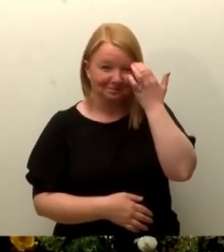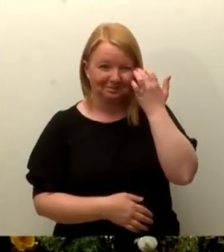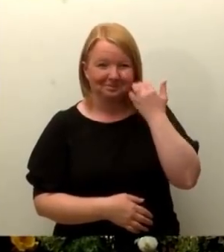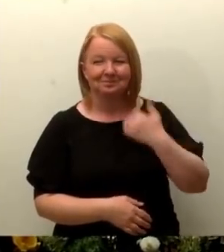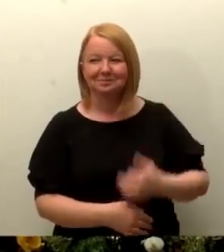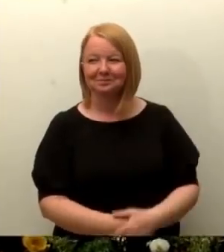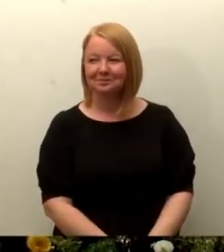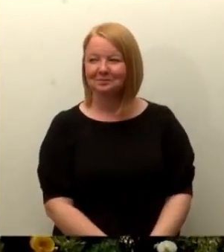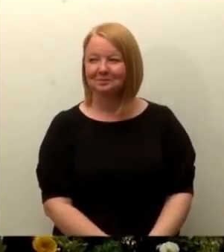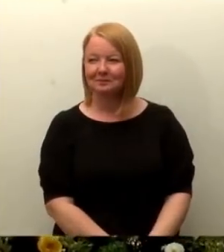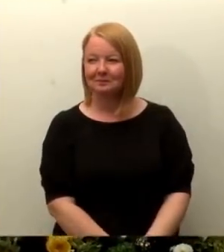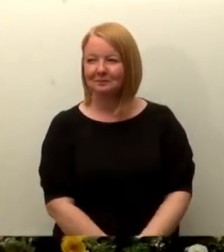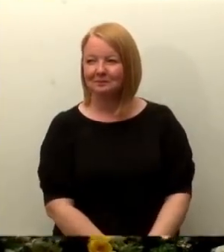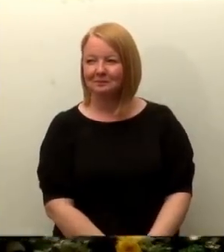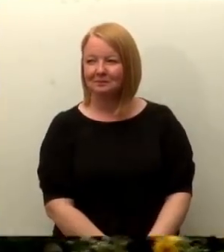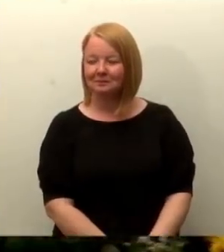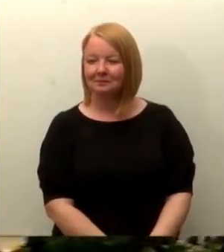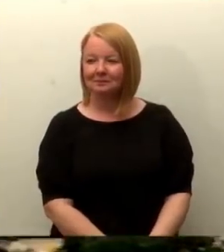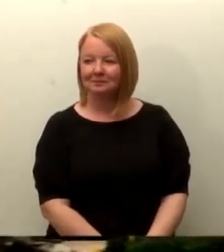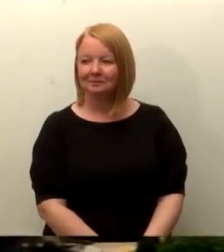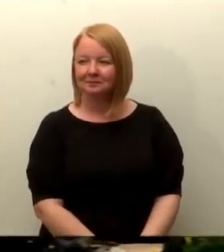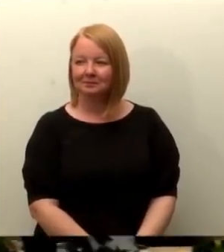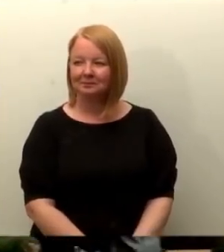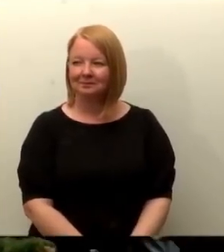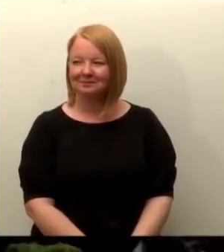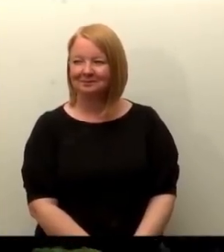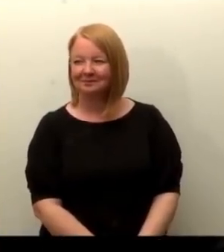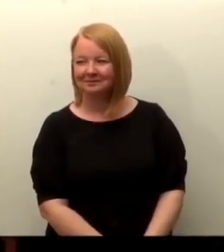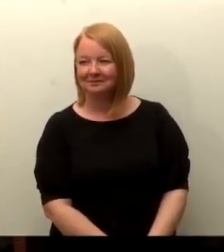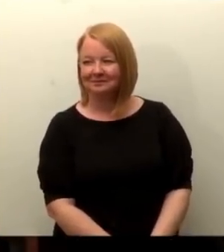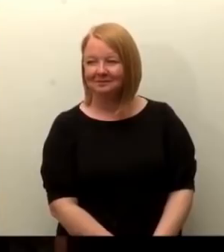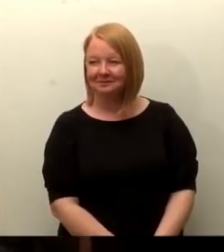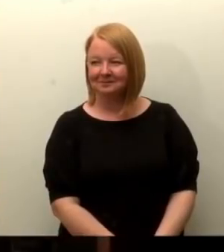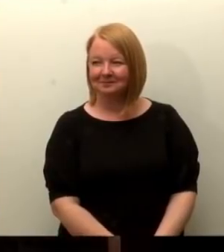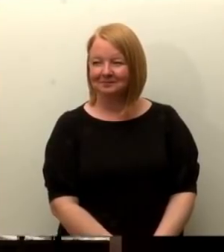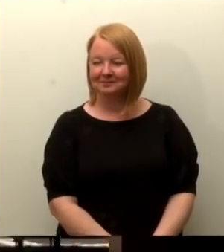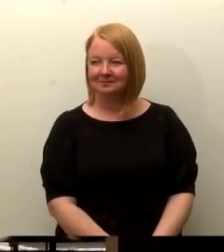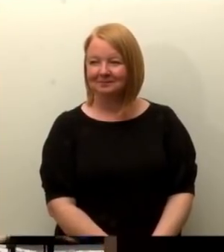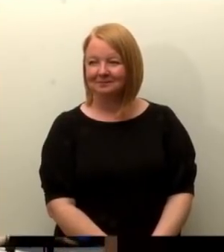And would you like to talk? Thank you, Parag.